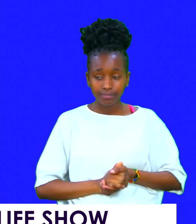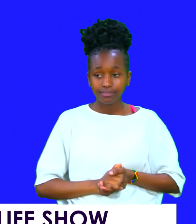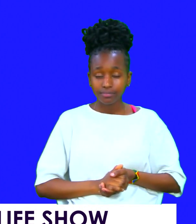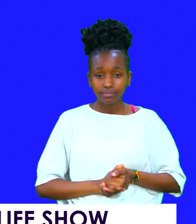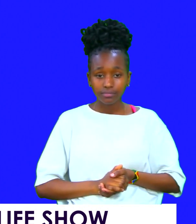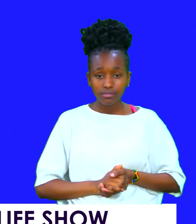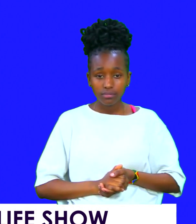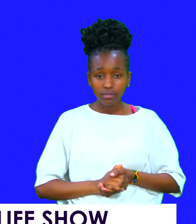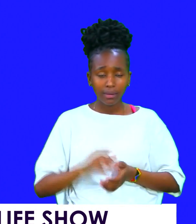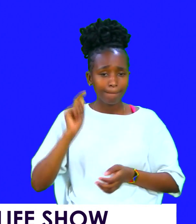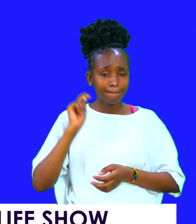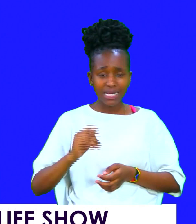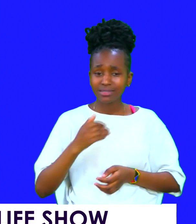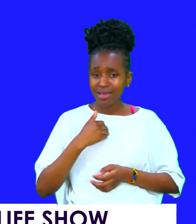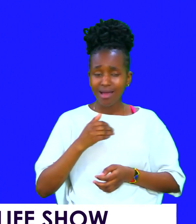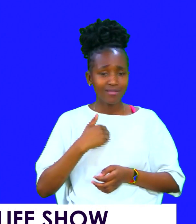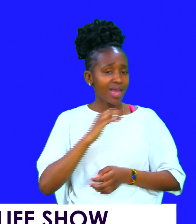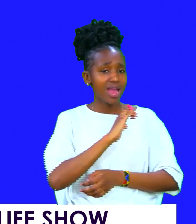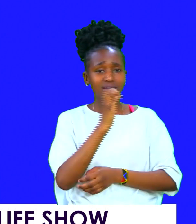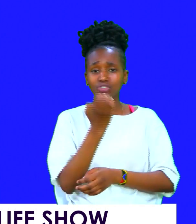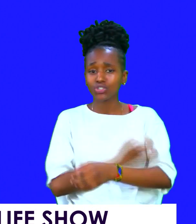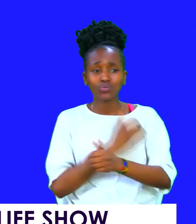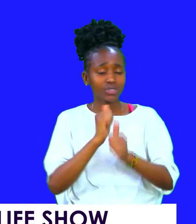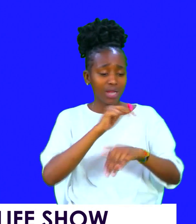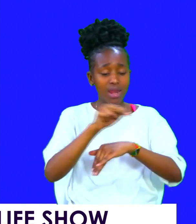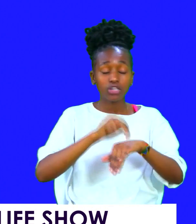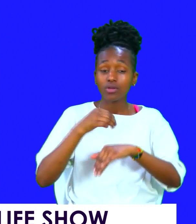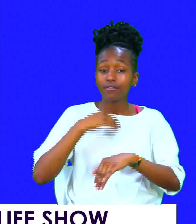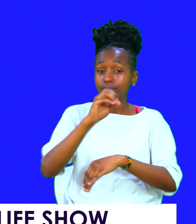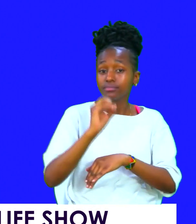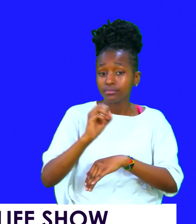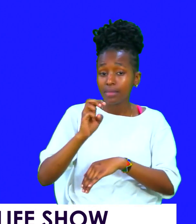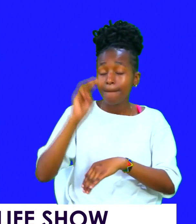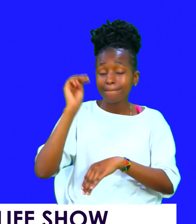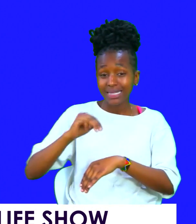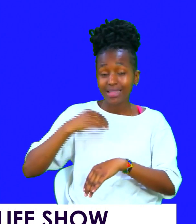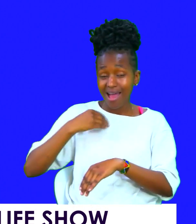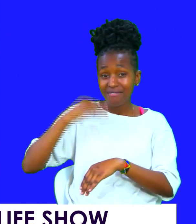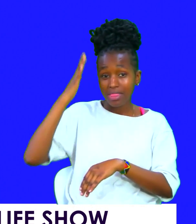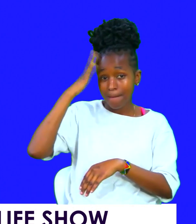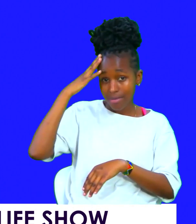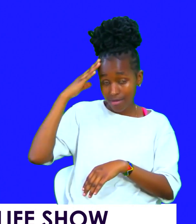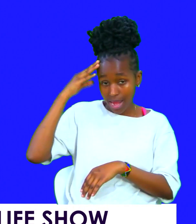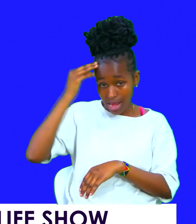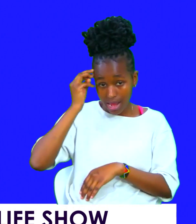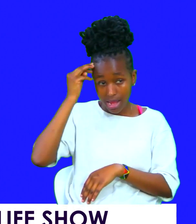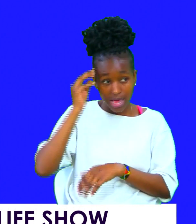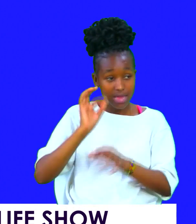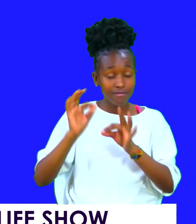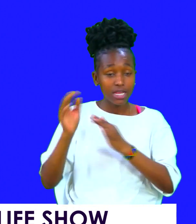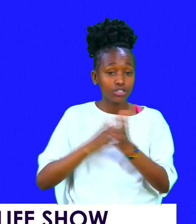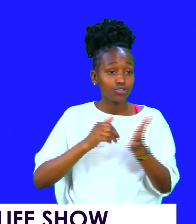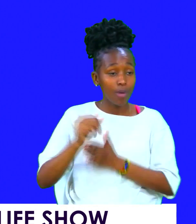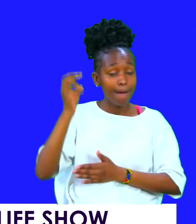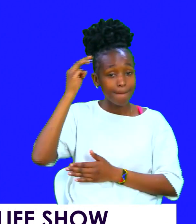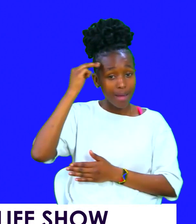I don't need to have the energies of a nation. I need to have the brains. If I destroy the brains,